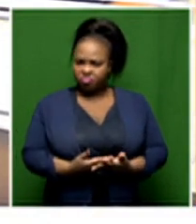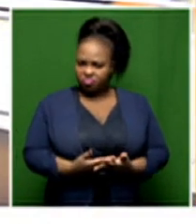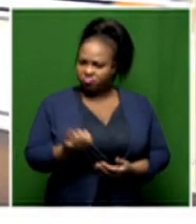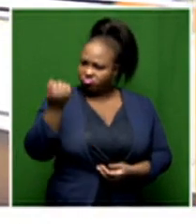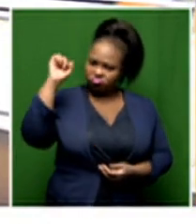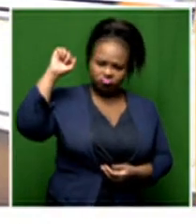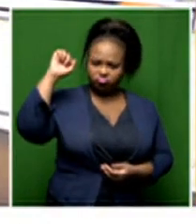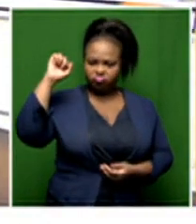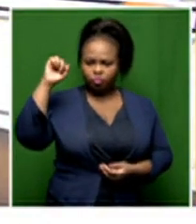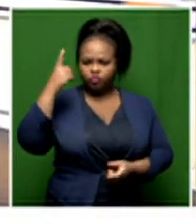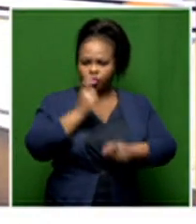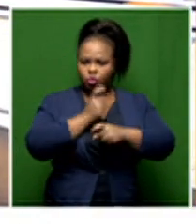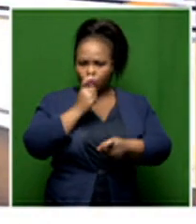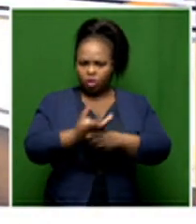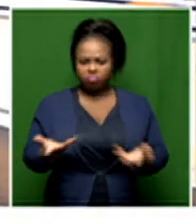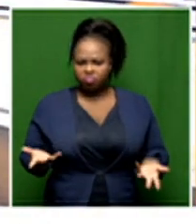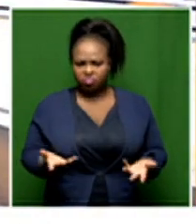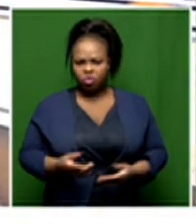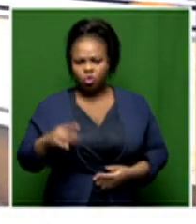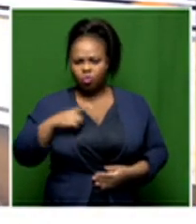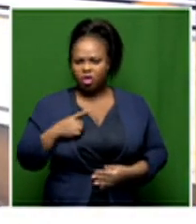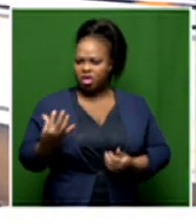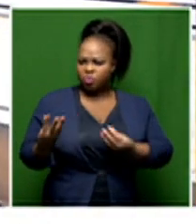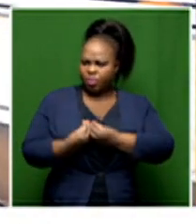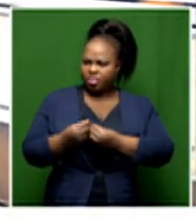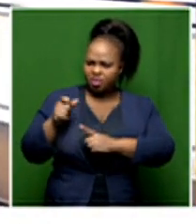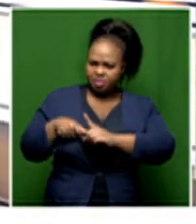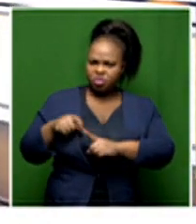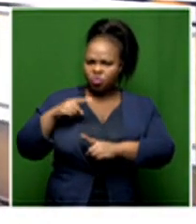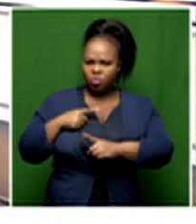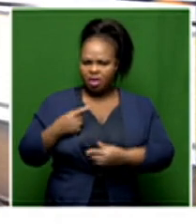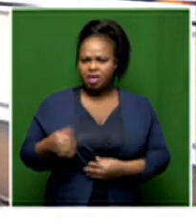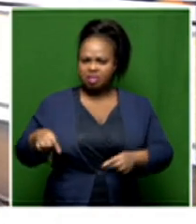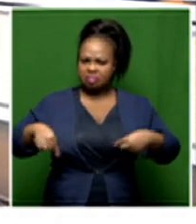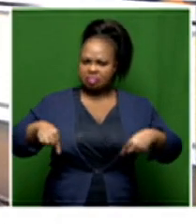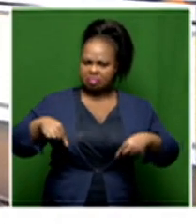work alongside that person because of fear of exposure?